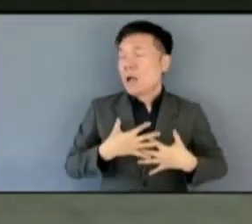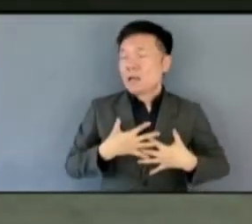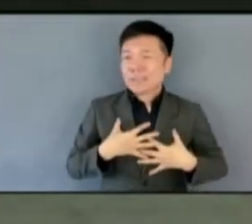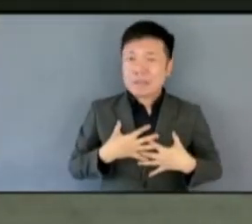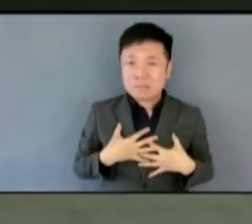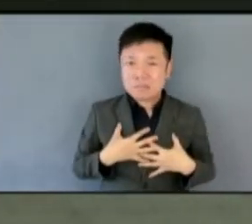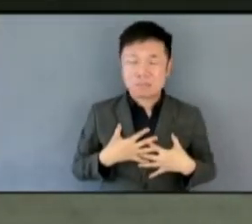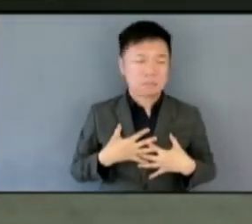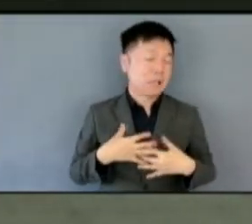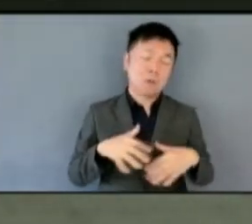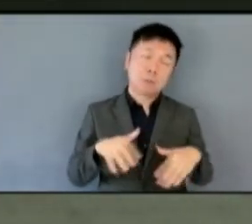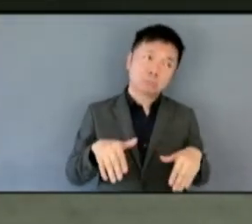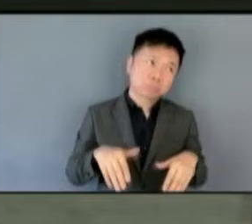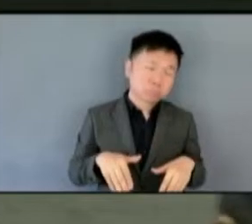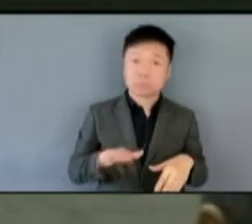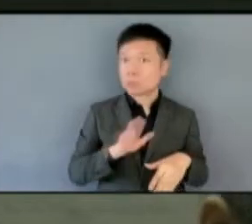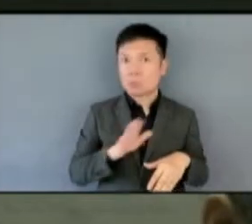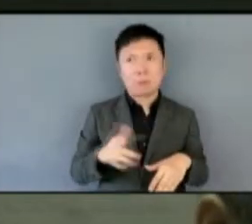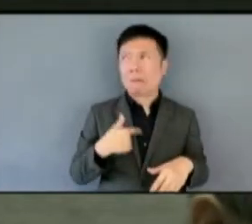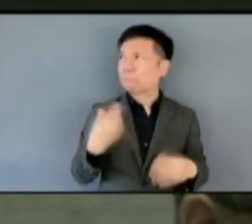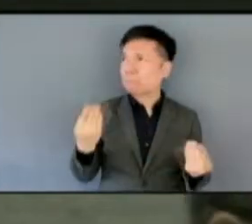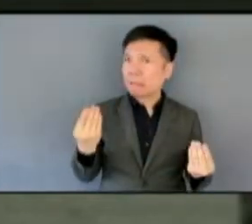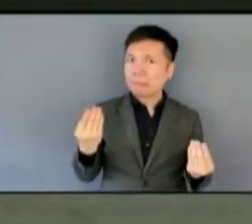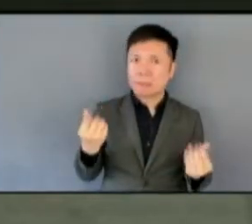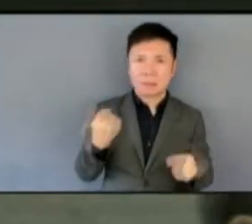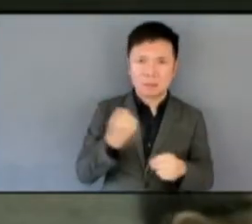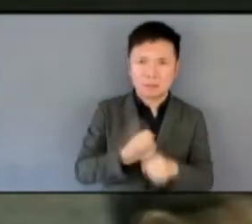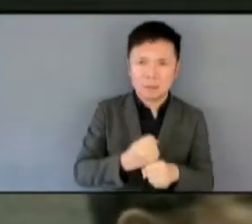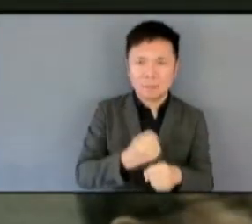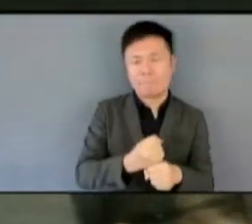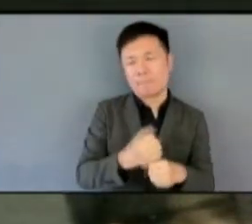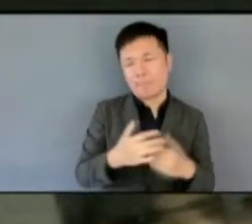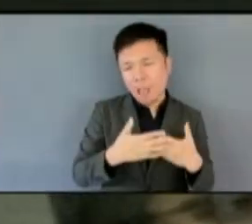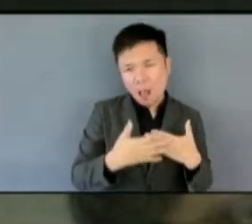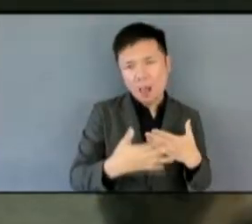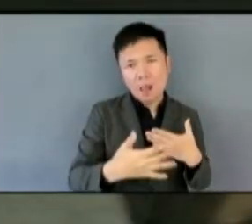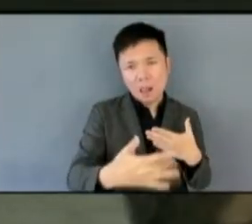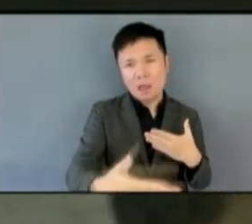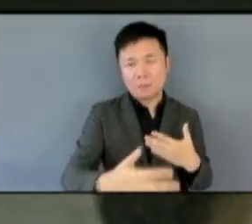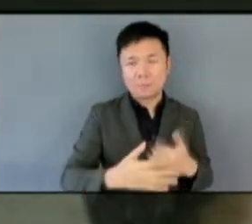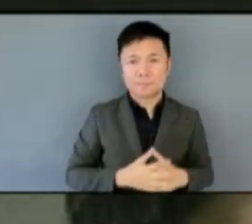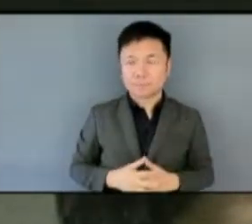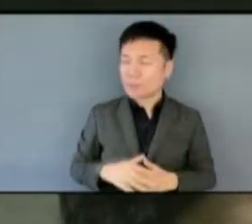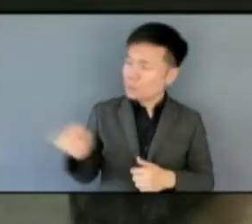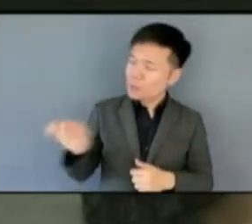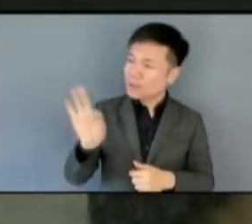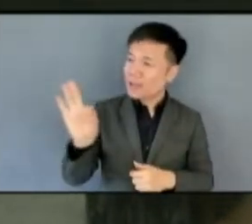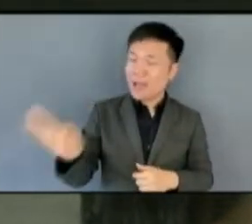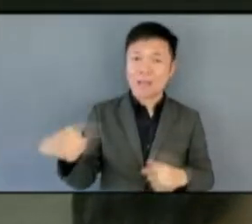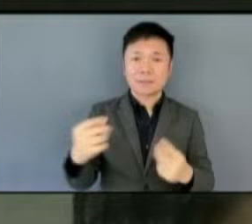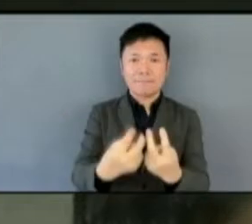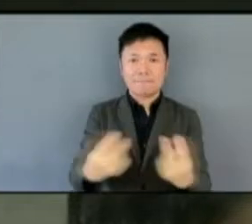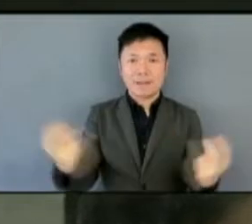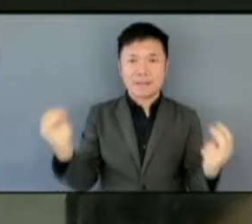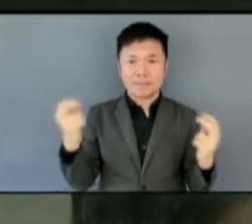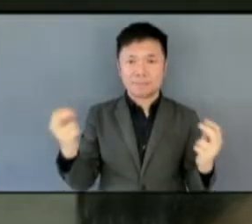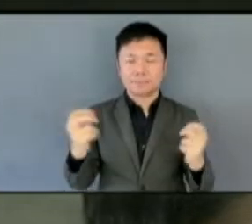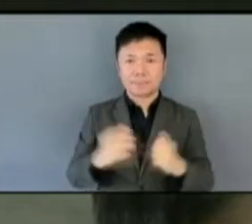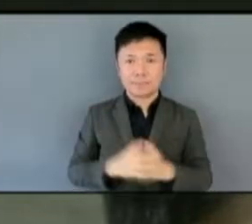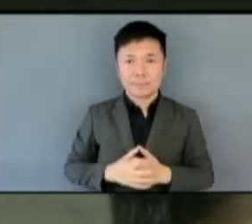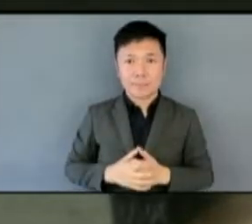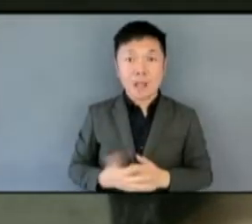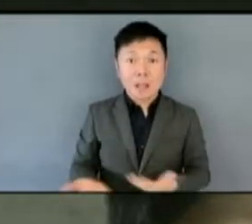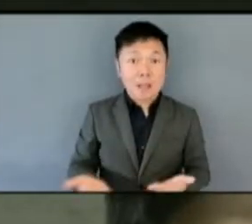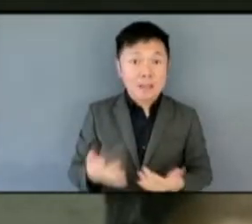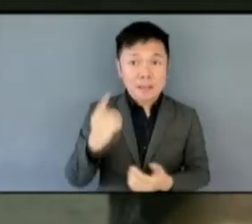necessity. So I just would like to also ask our distinguished panelists if they also have, how do you think we